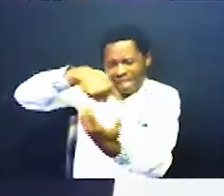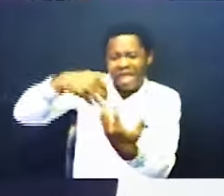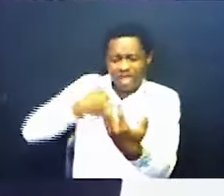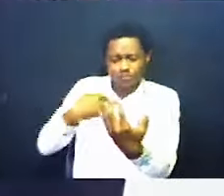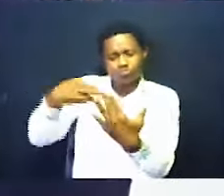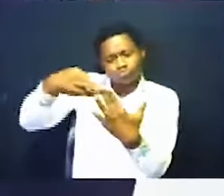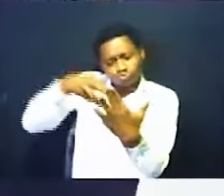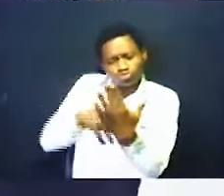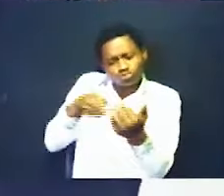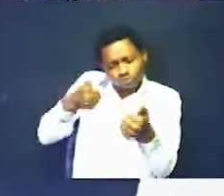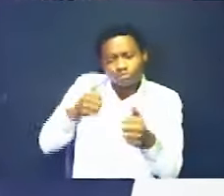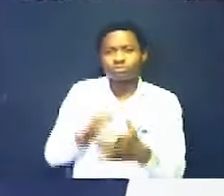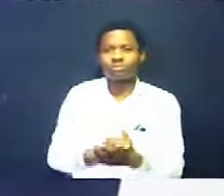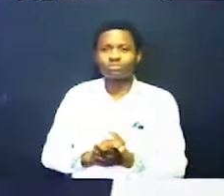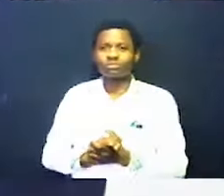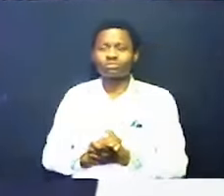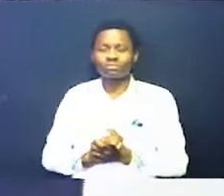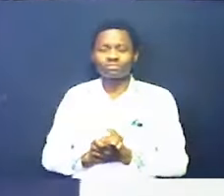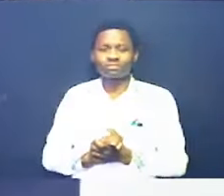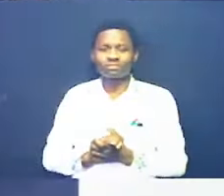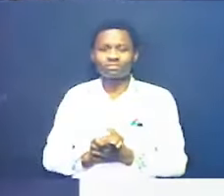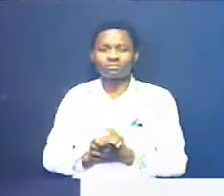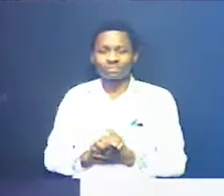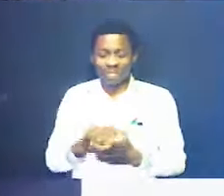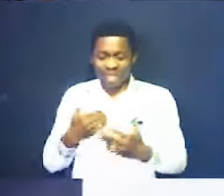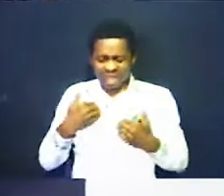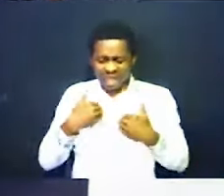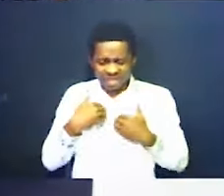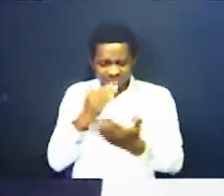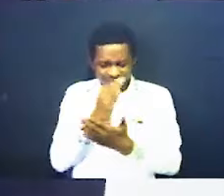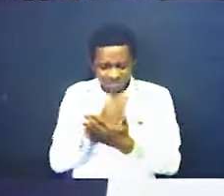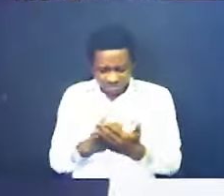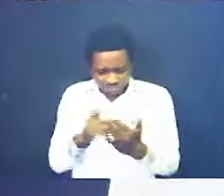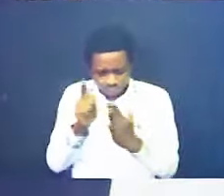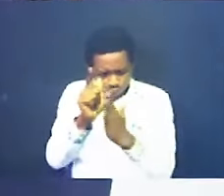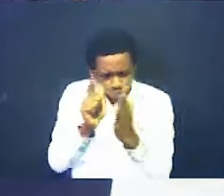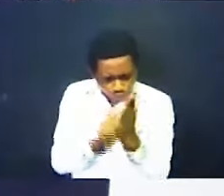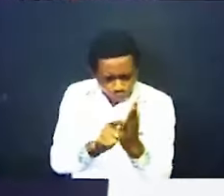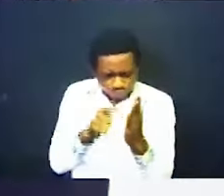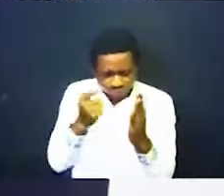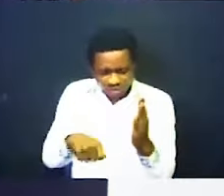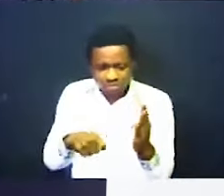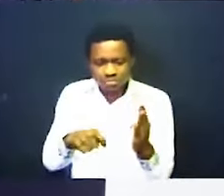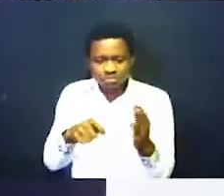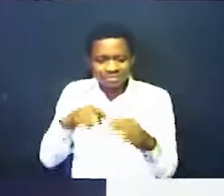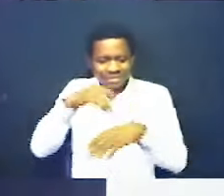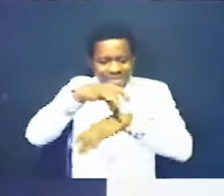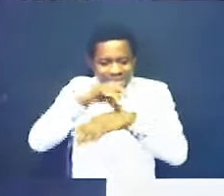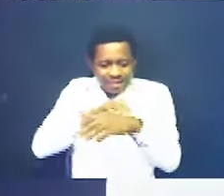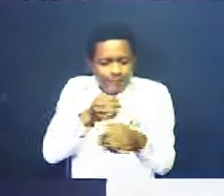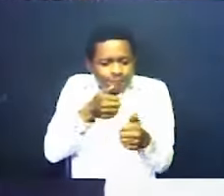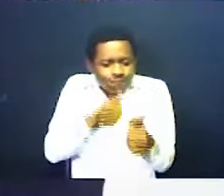There are some immutable laws that govern the earth.